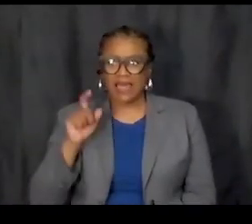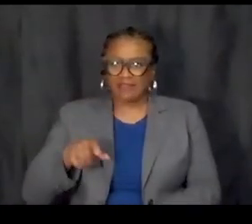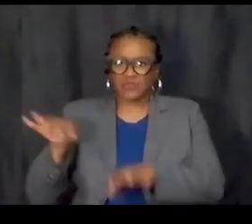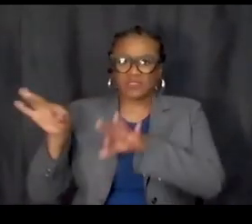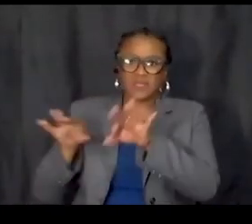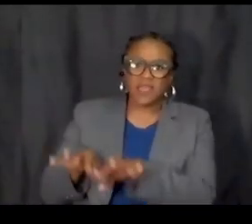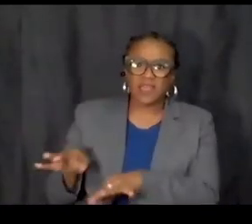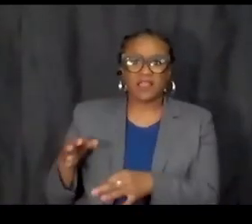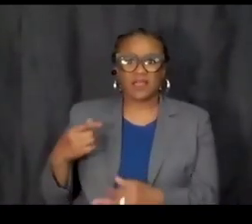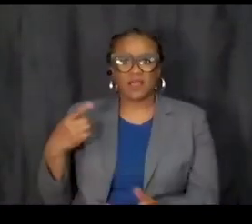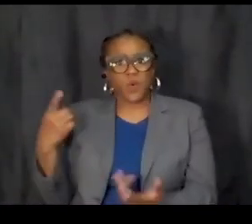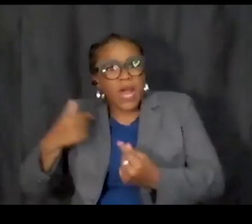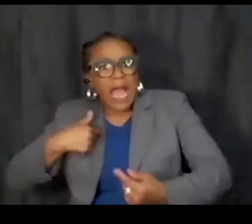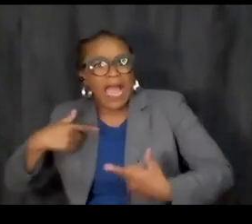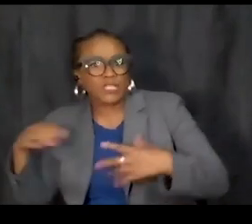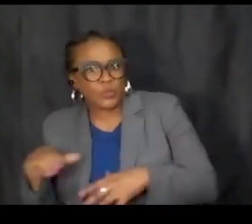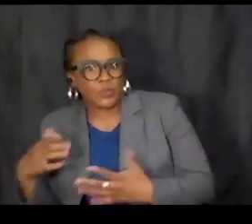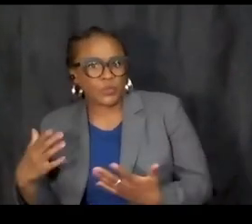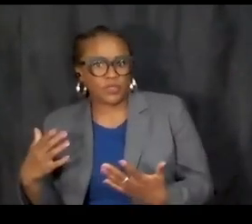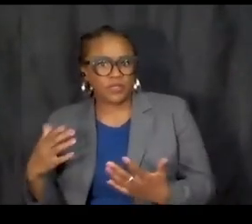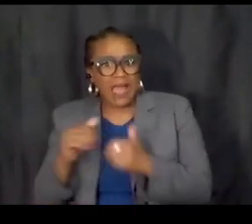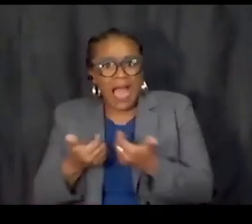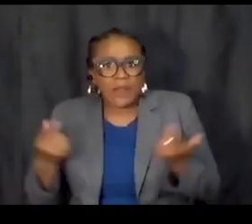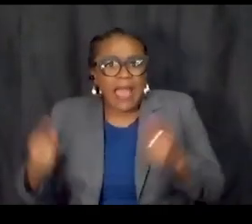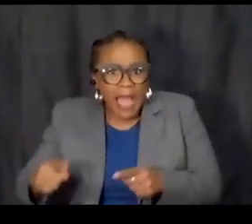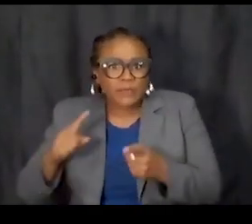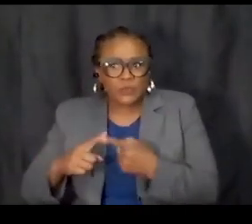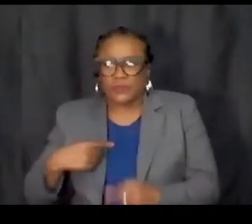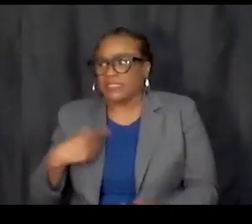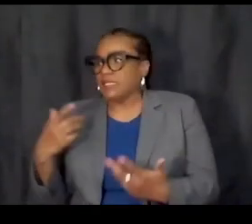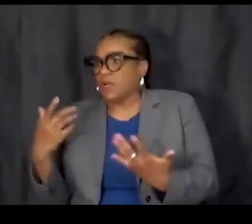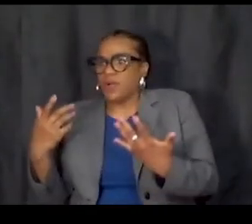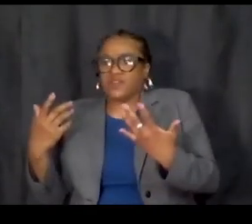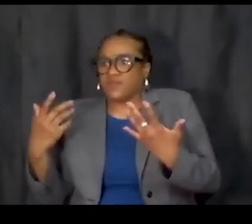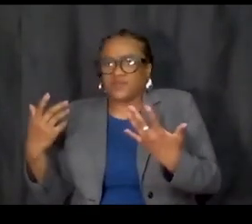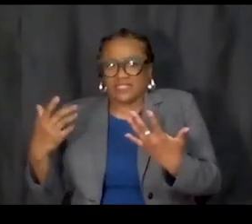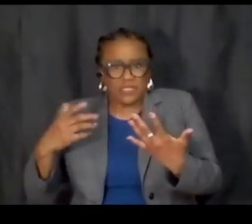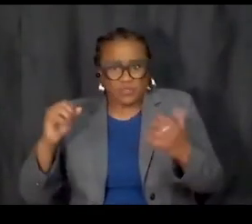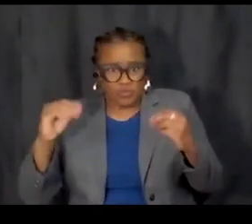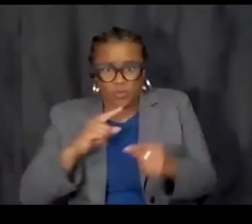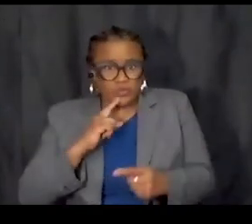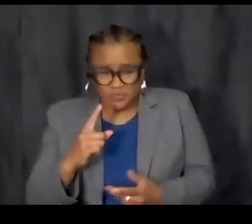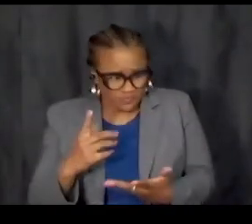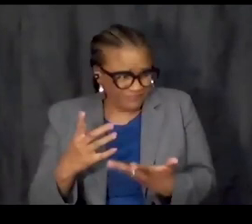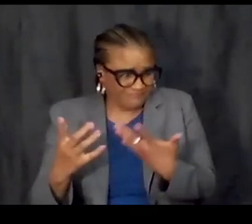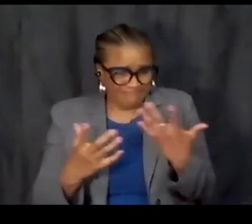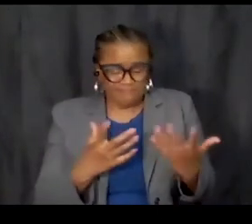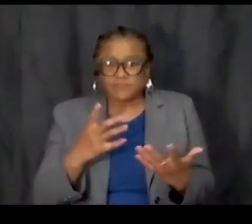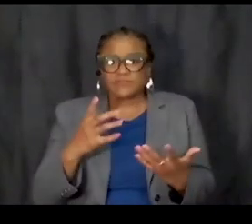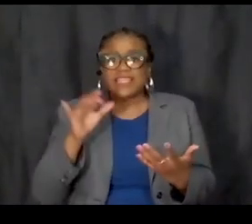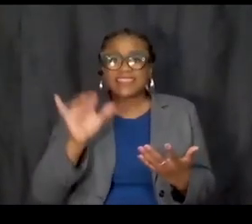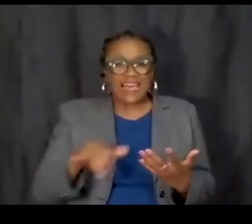do? How did this happen? And so it does, but that didn't happen at